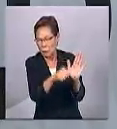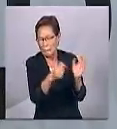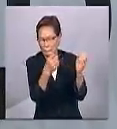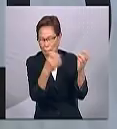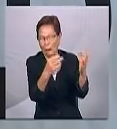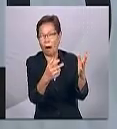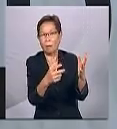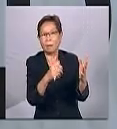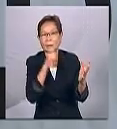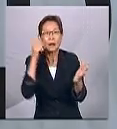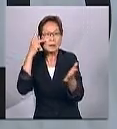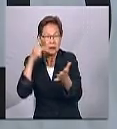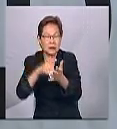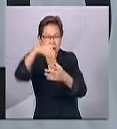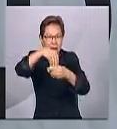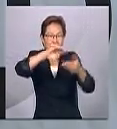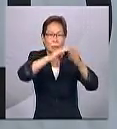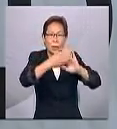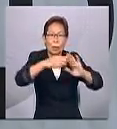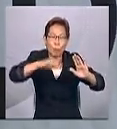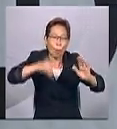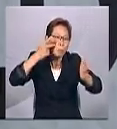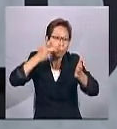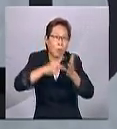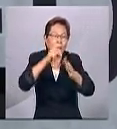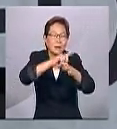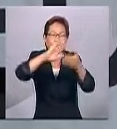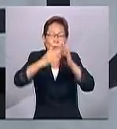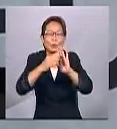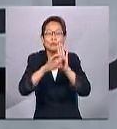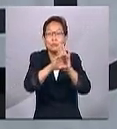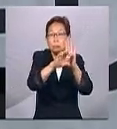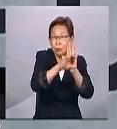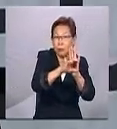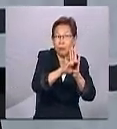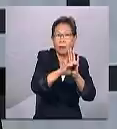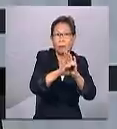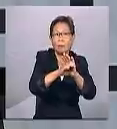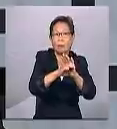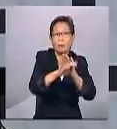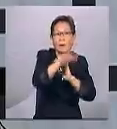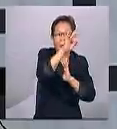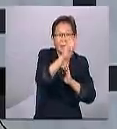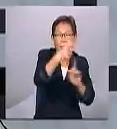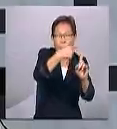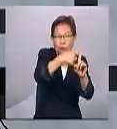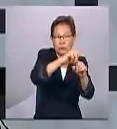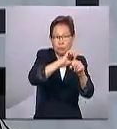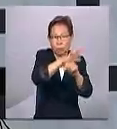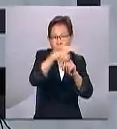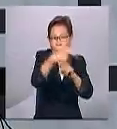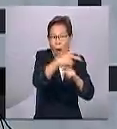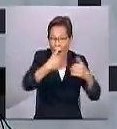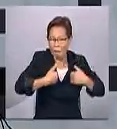cases undetected in the community. So if it's example, if I'm doing 100 tests, 80 positive, that shows that the,